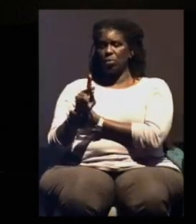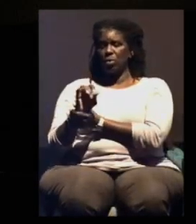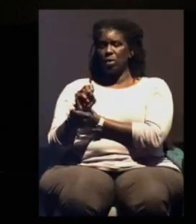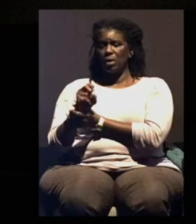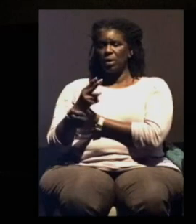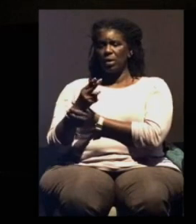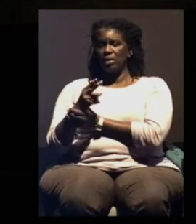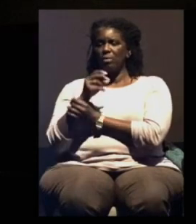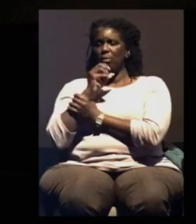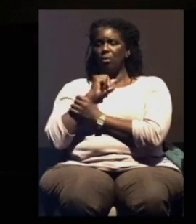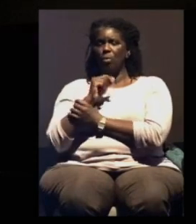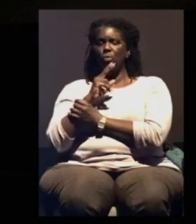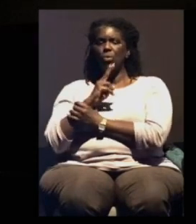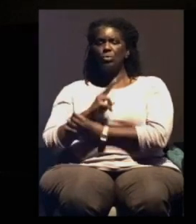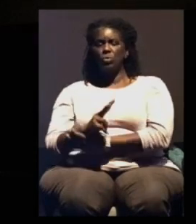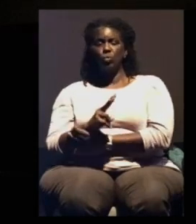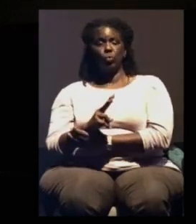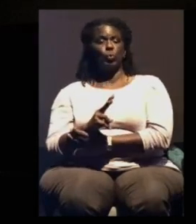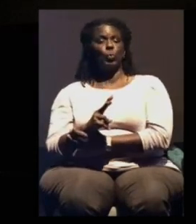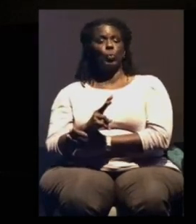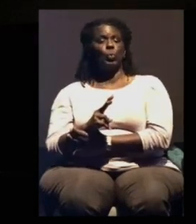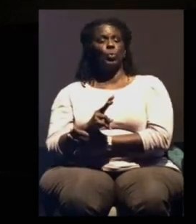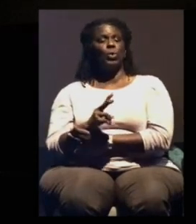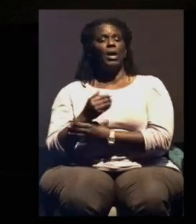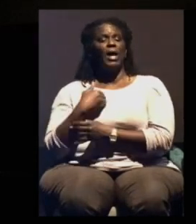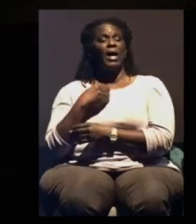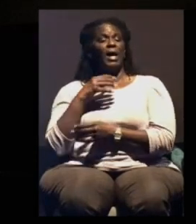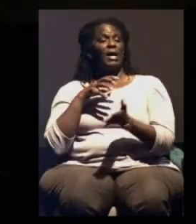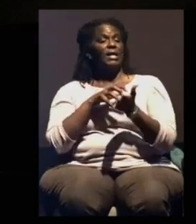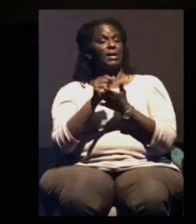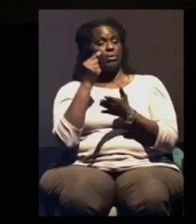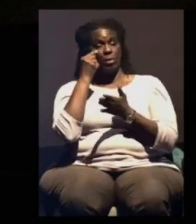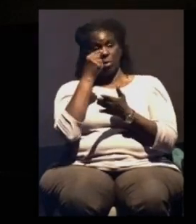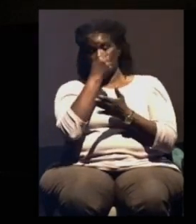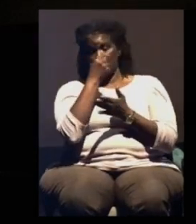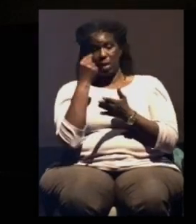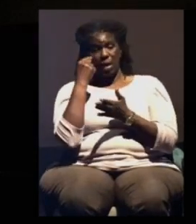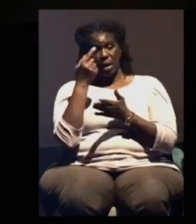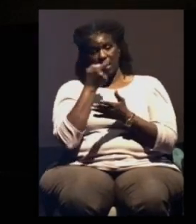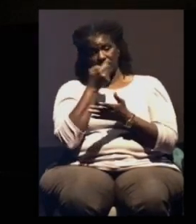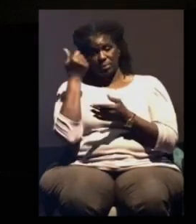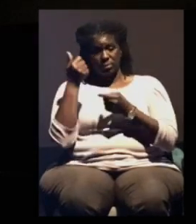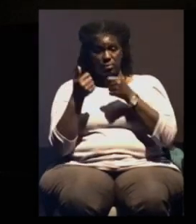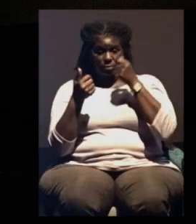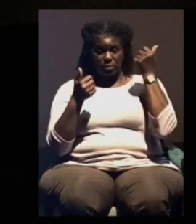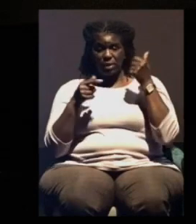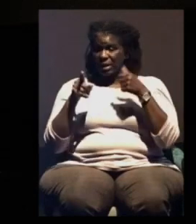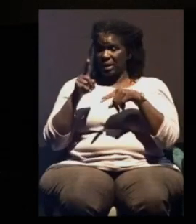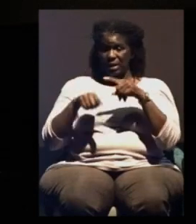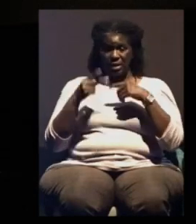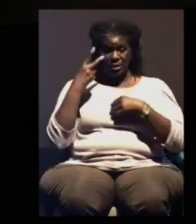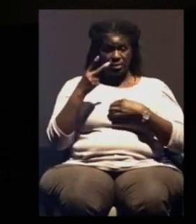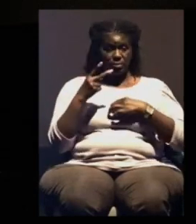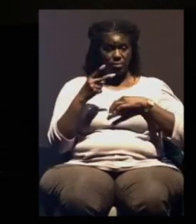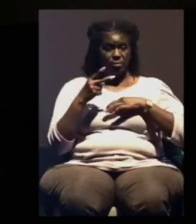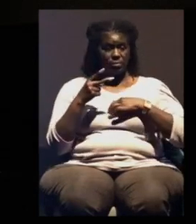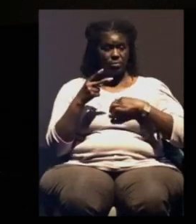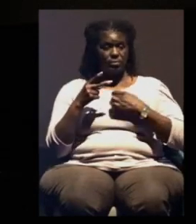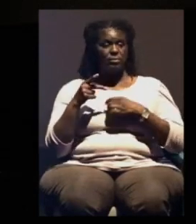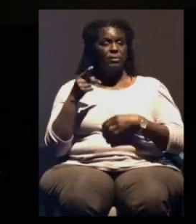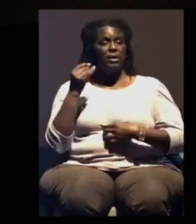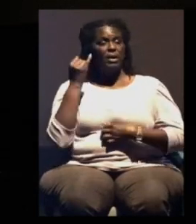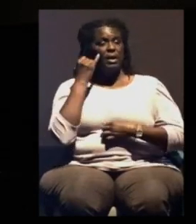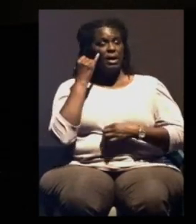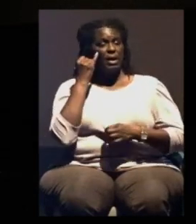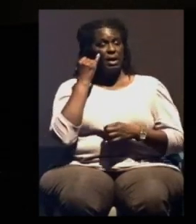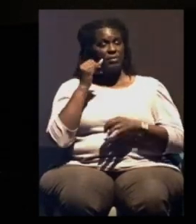eyes, and his eyes were removed. Can we all agree that Daniel Kish cannot see? And yet if you